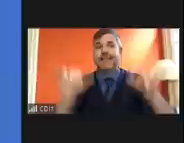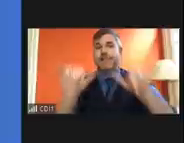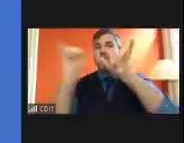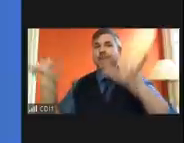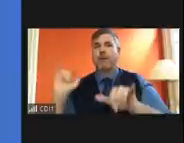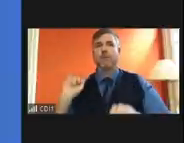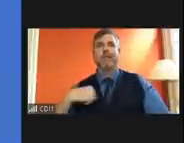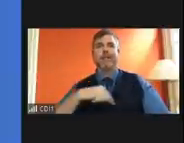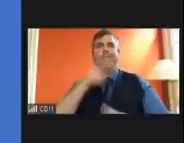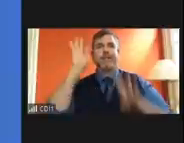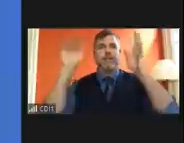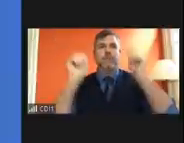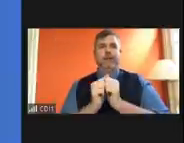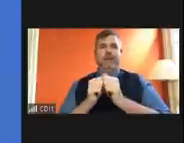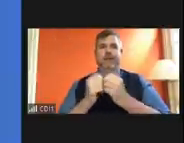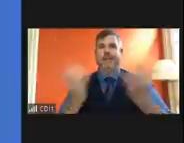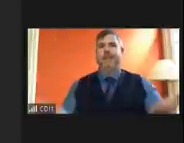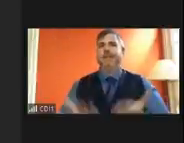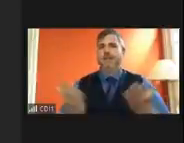Next slide.